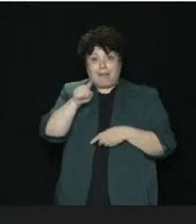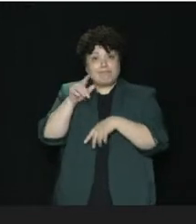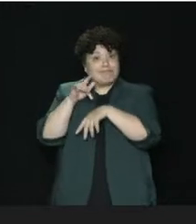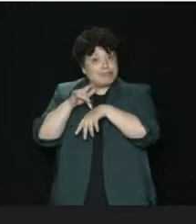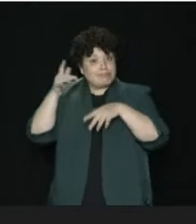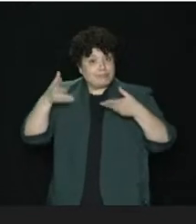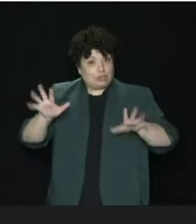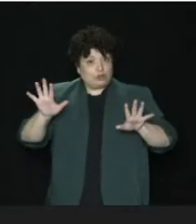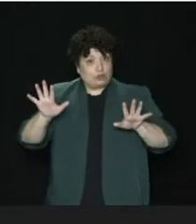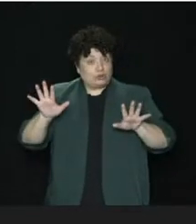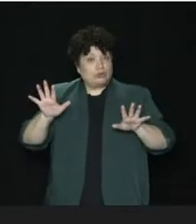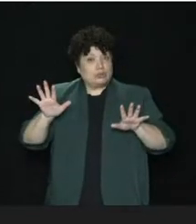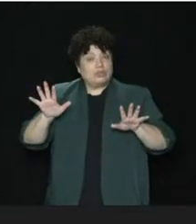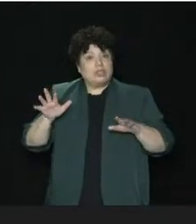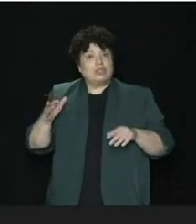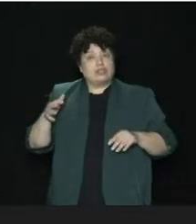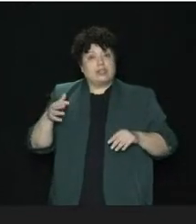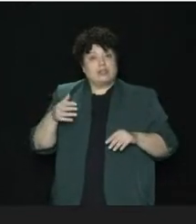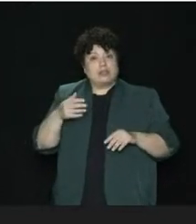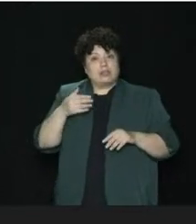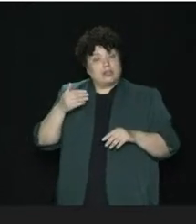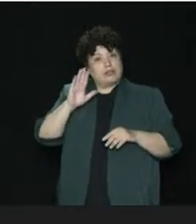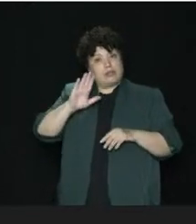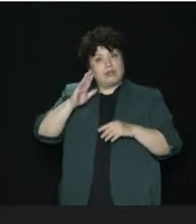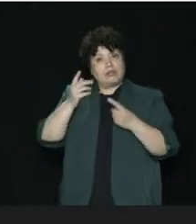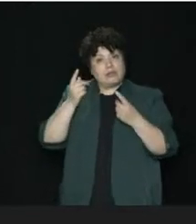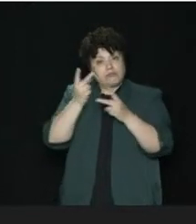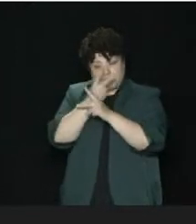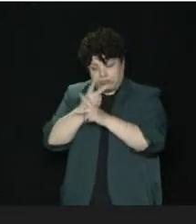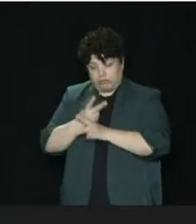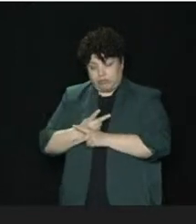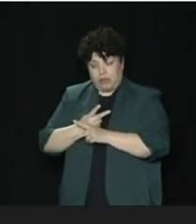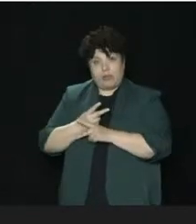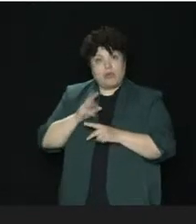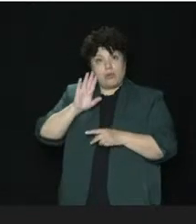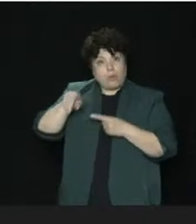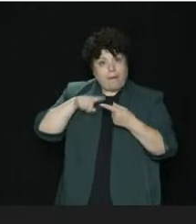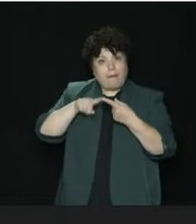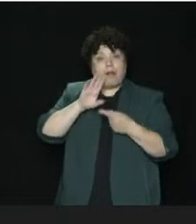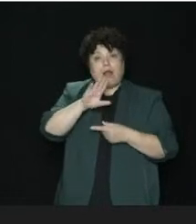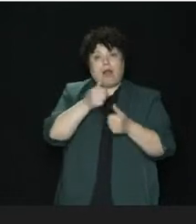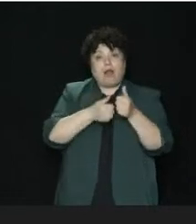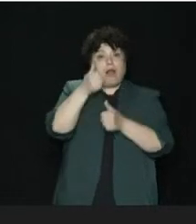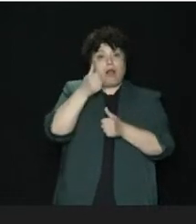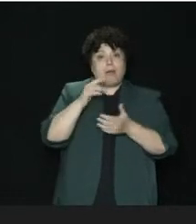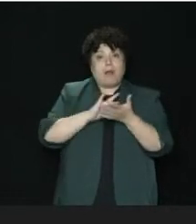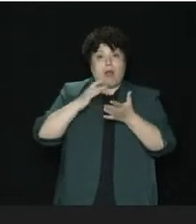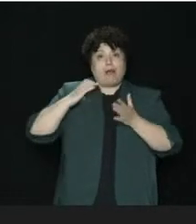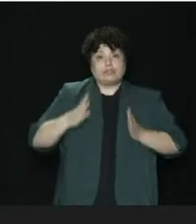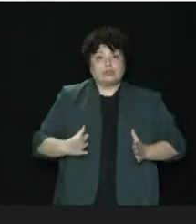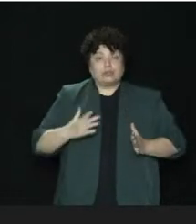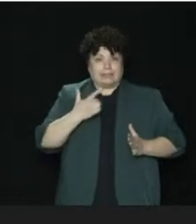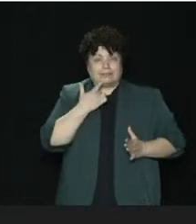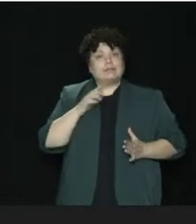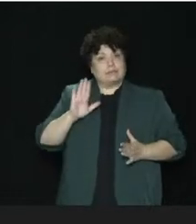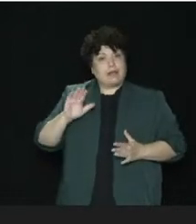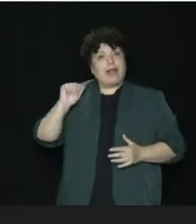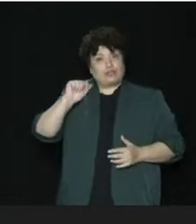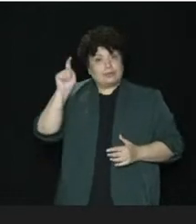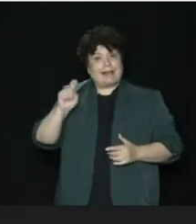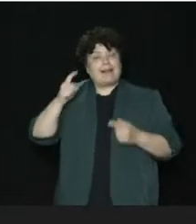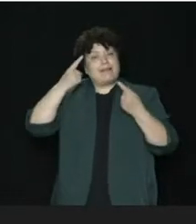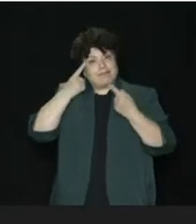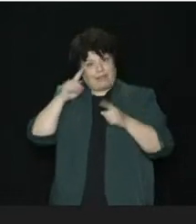said, in the time frame that we're looking at, all medical officers have said it's been a really, really effective